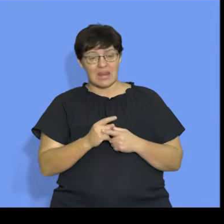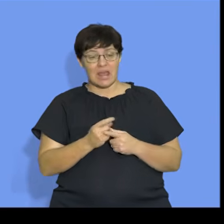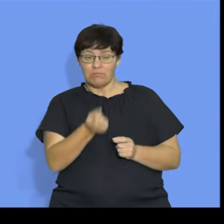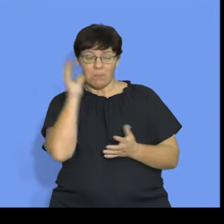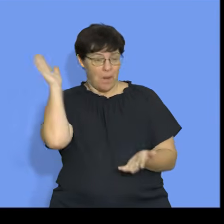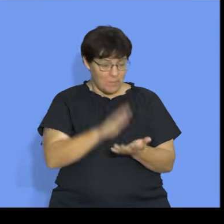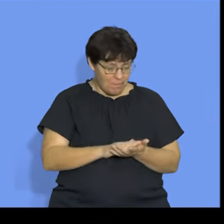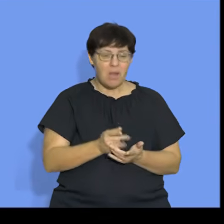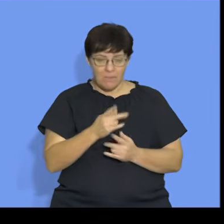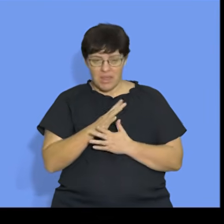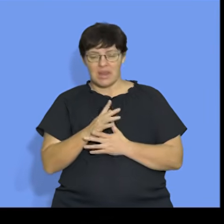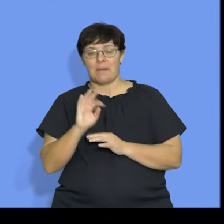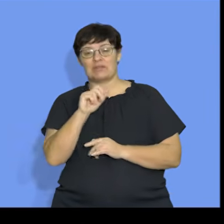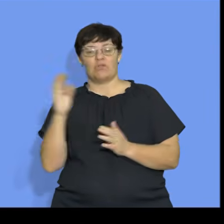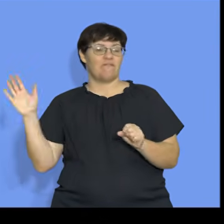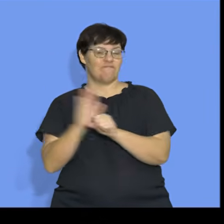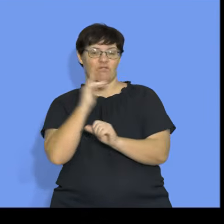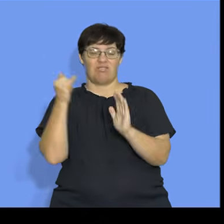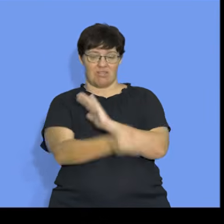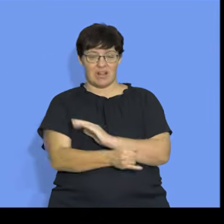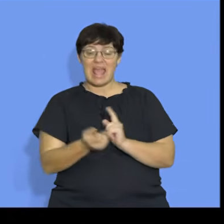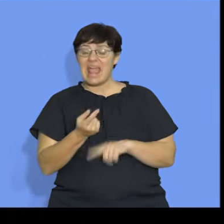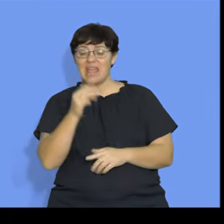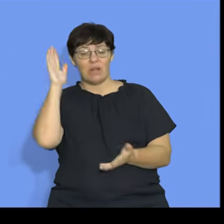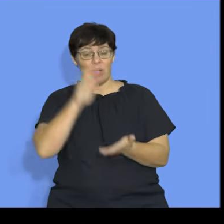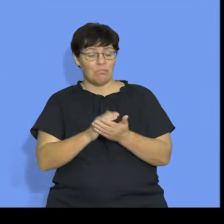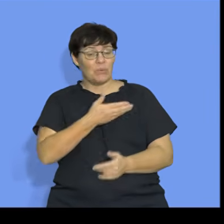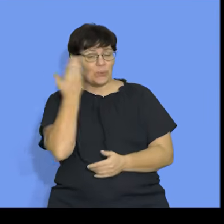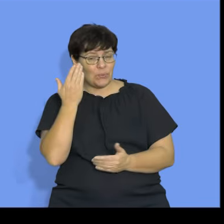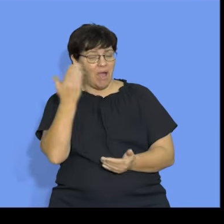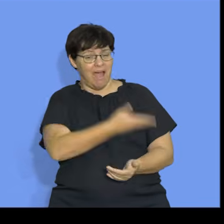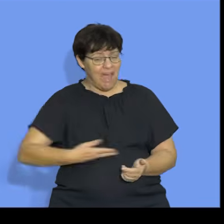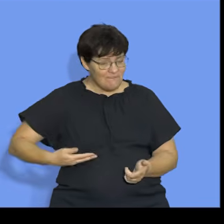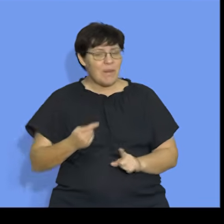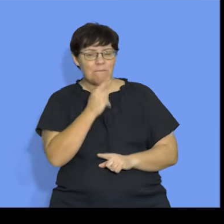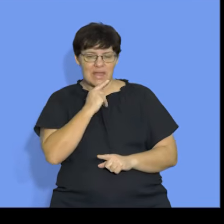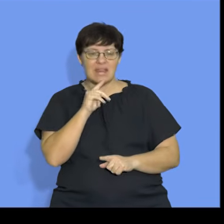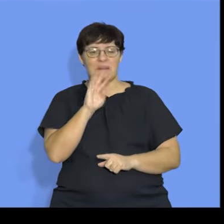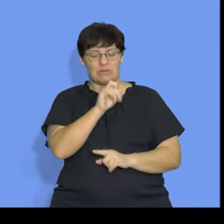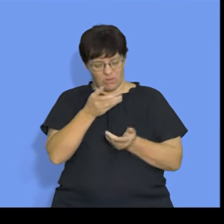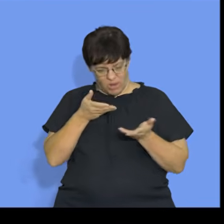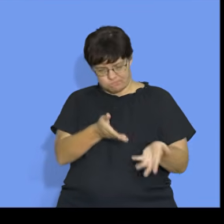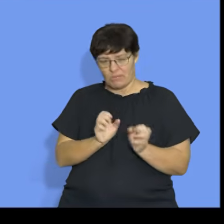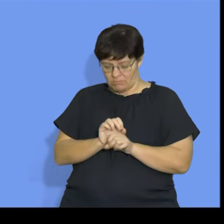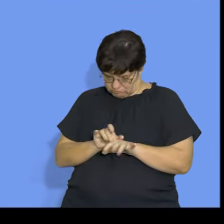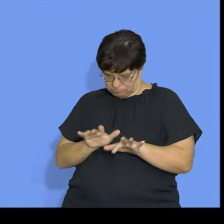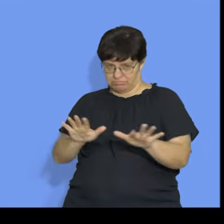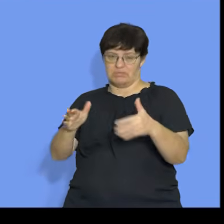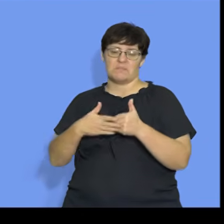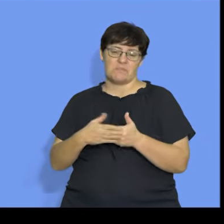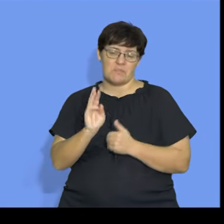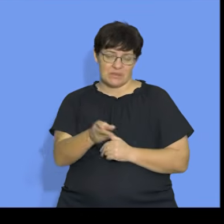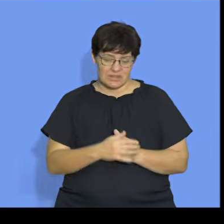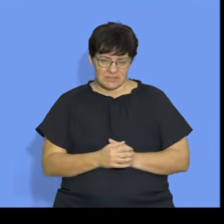bacteria, and you don't allow some to stay behind and the ability of that mutation to take place. So what would